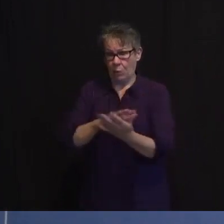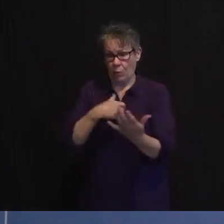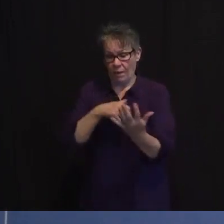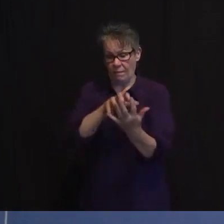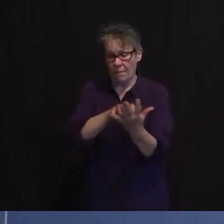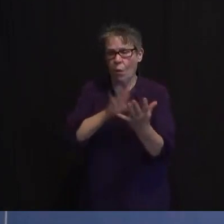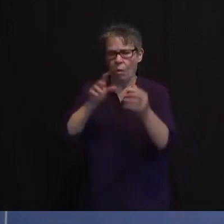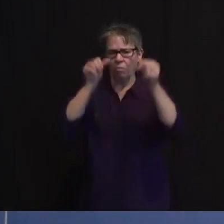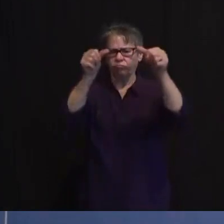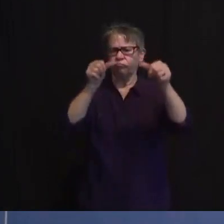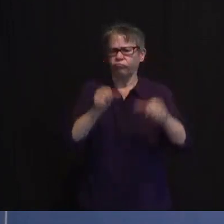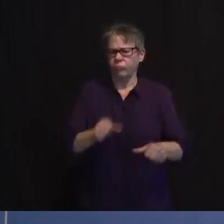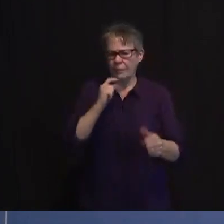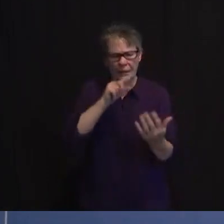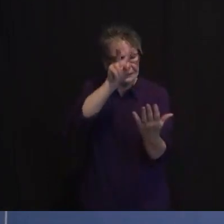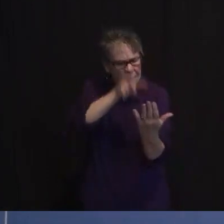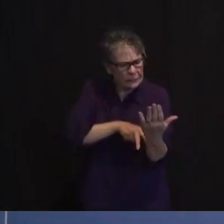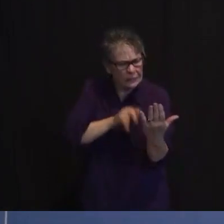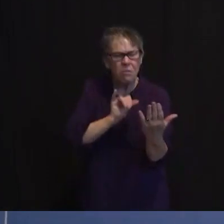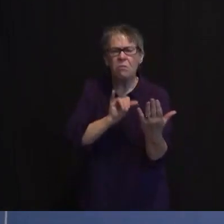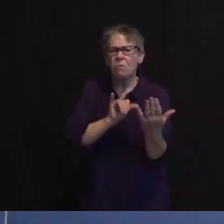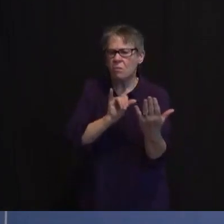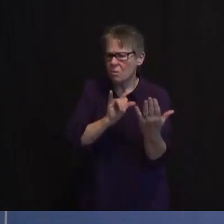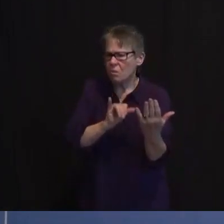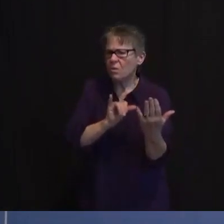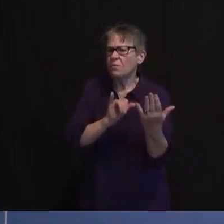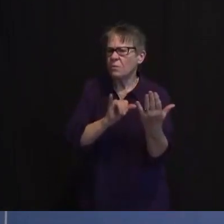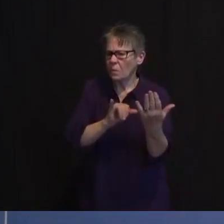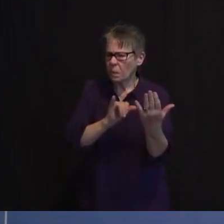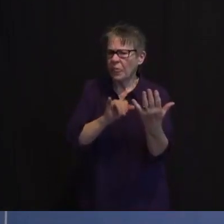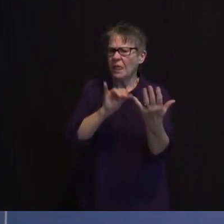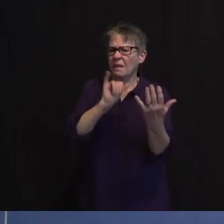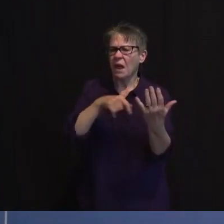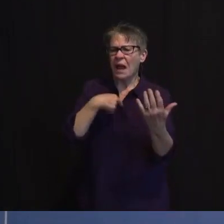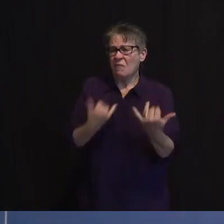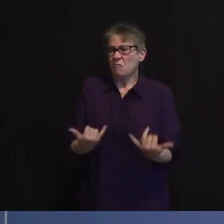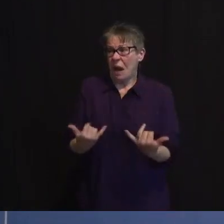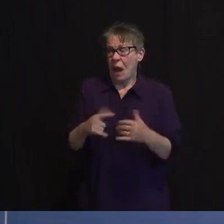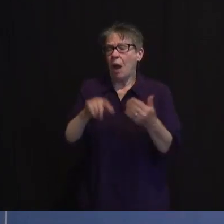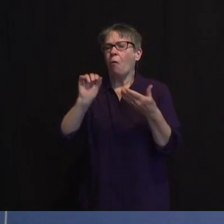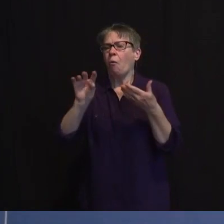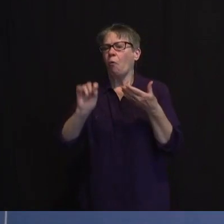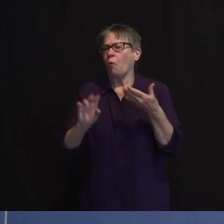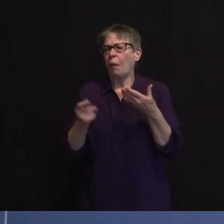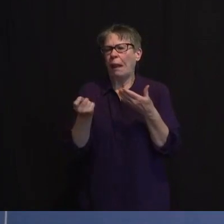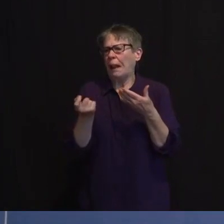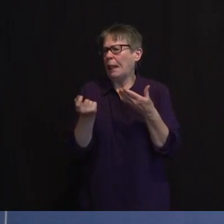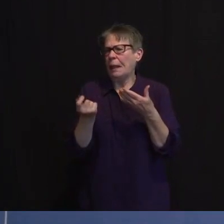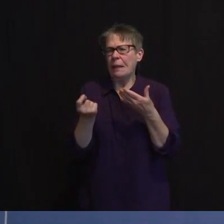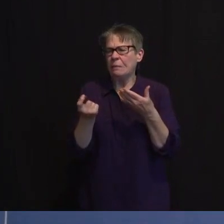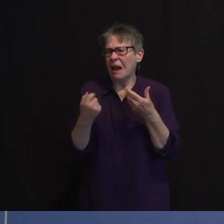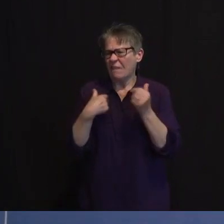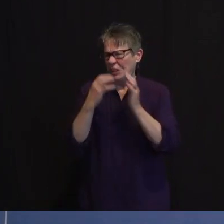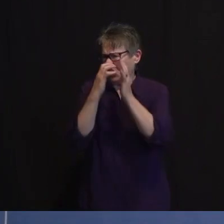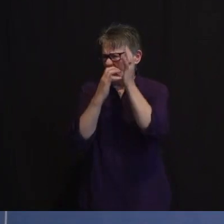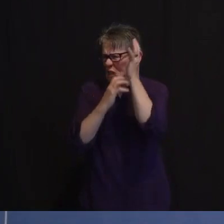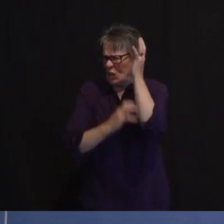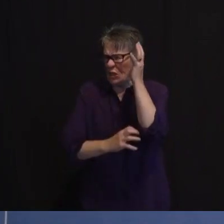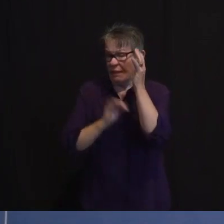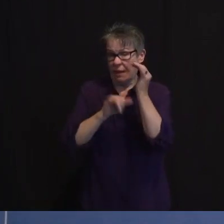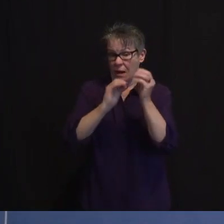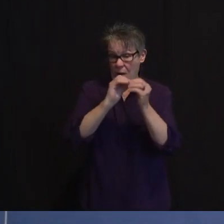gave you the highlights. It's a pretty significant and well thought out document. It needs to be